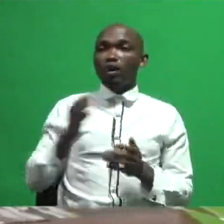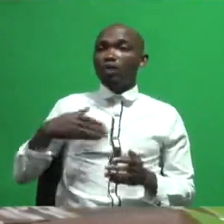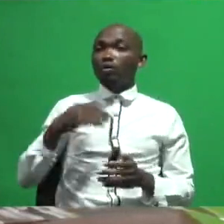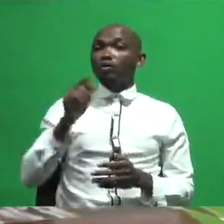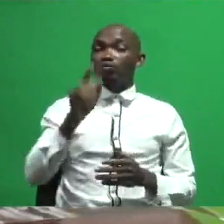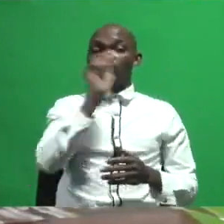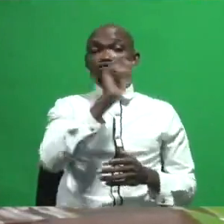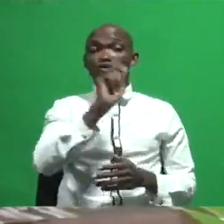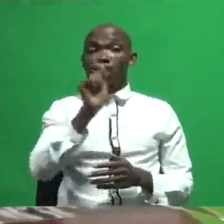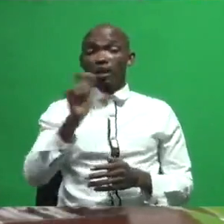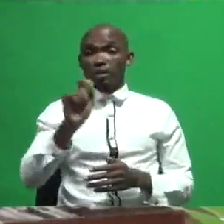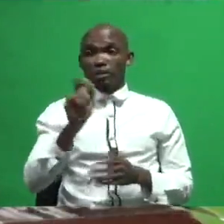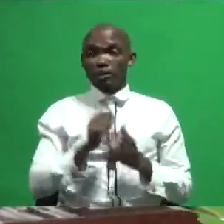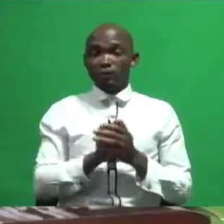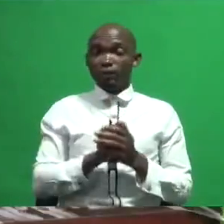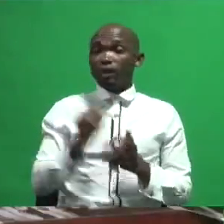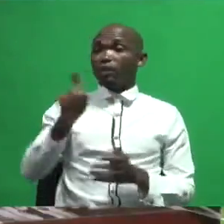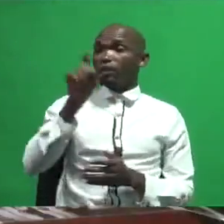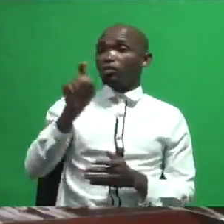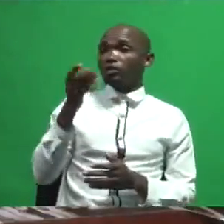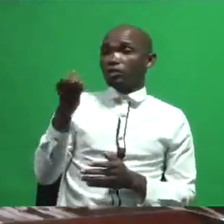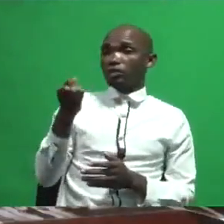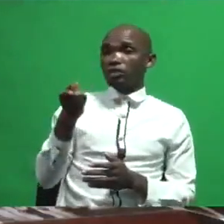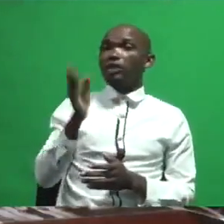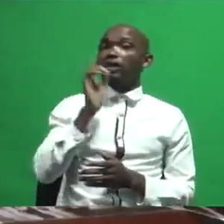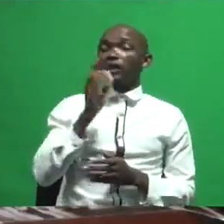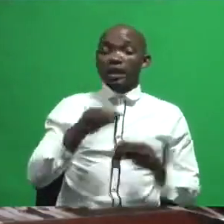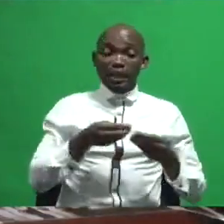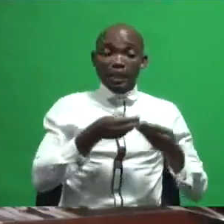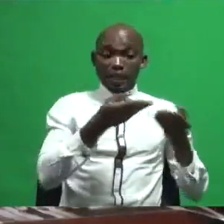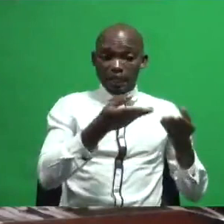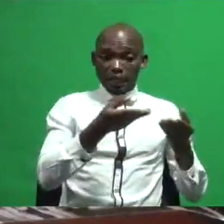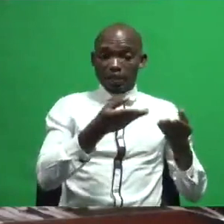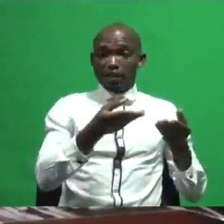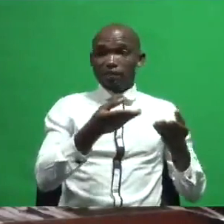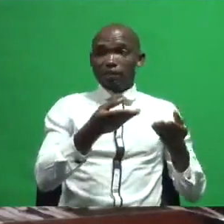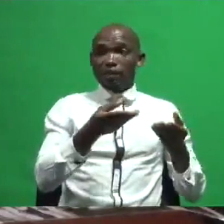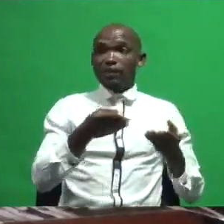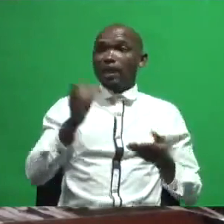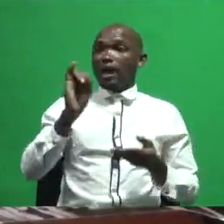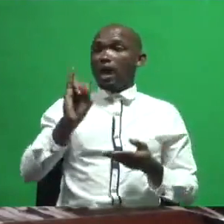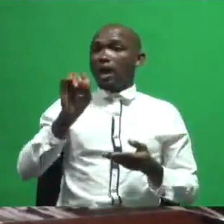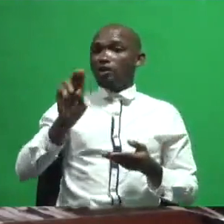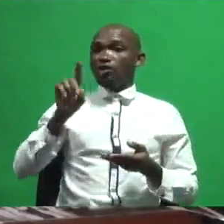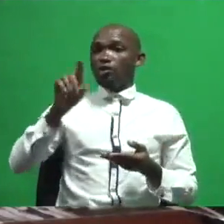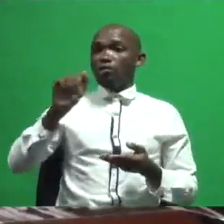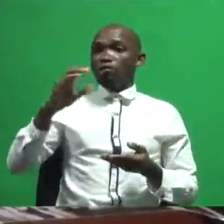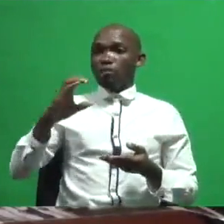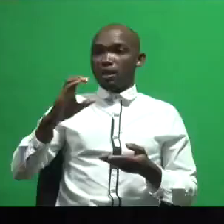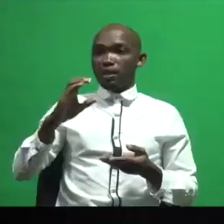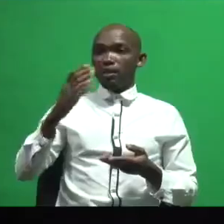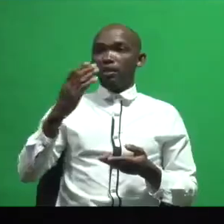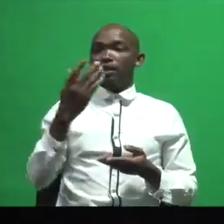to write. The question is, give the IUPAC names of the following